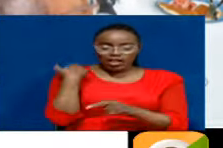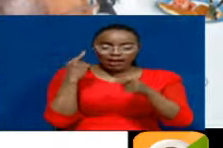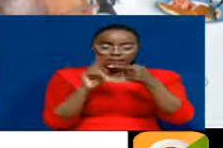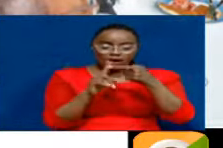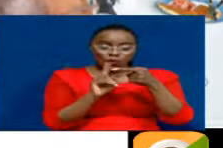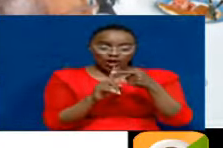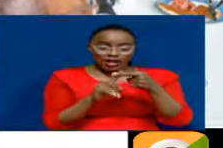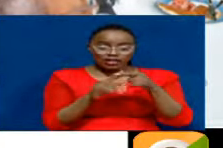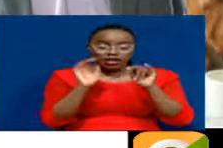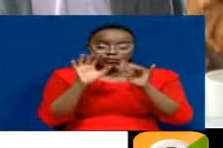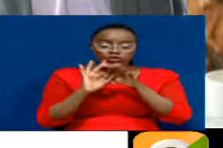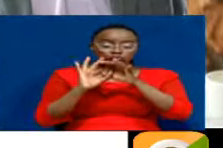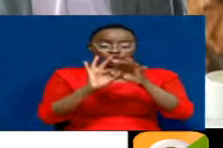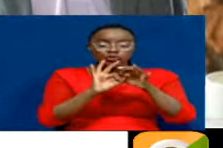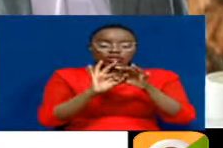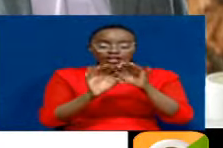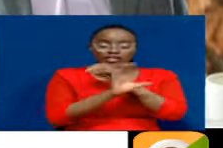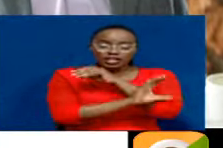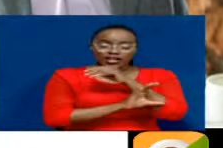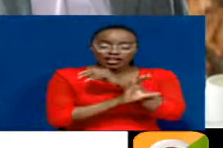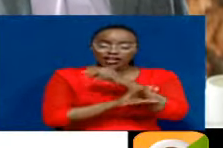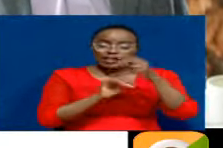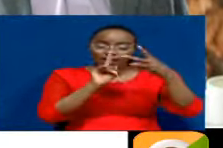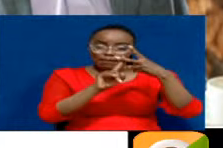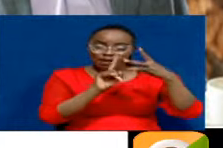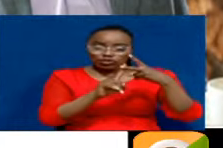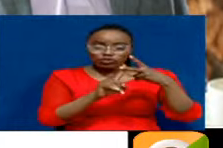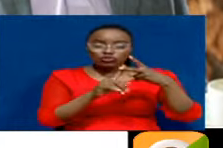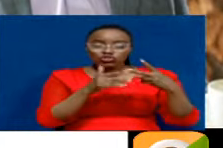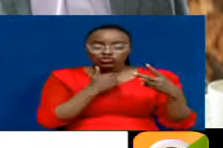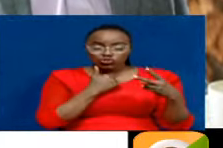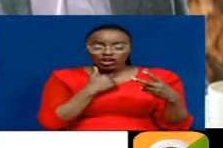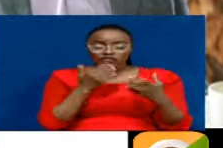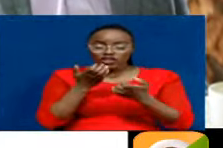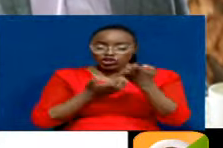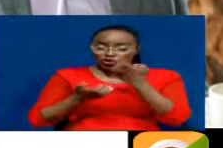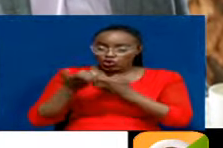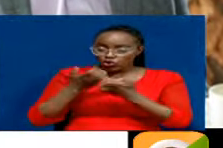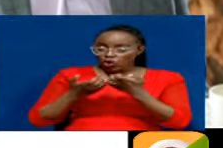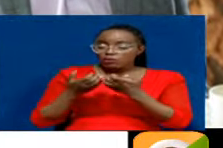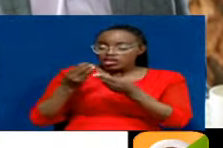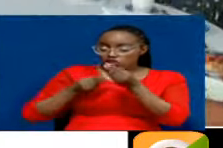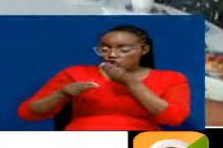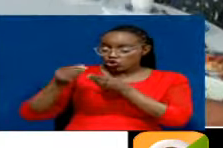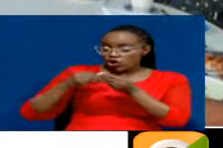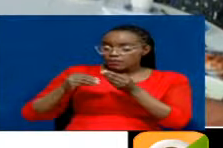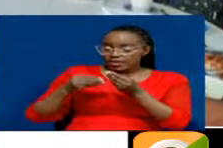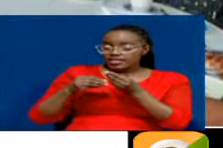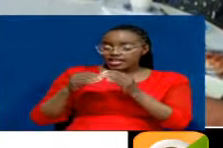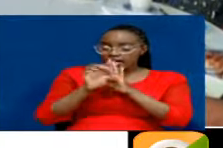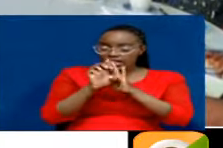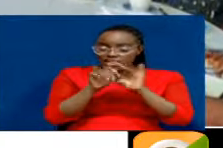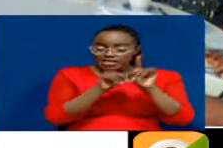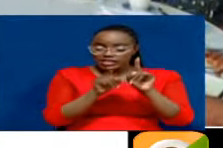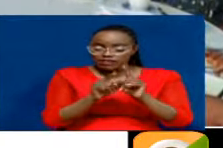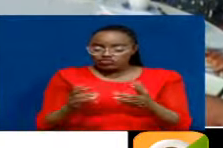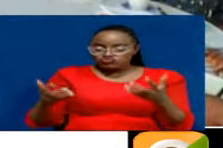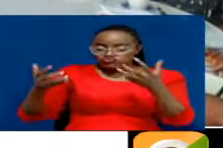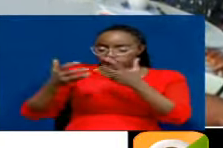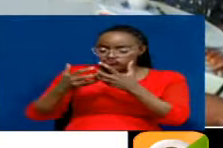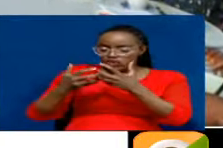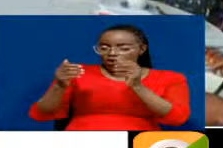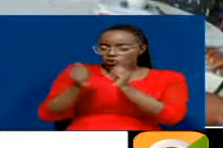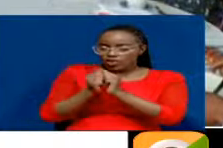one, you can unite the country, two, you have the economic blueprint to resuscitate the